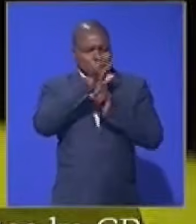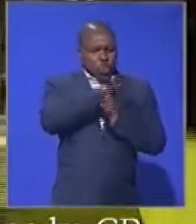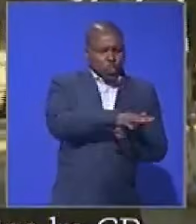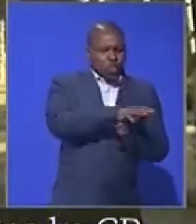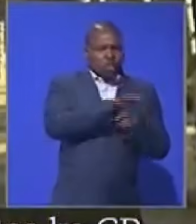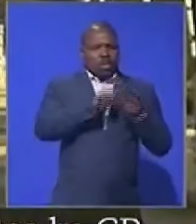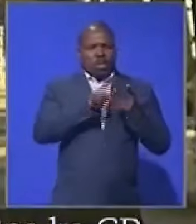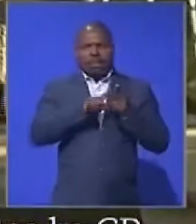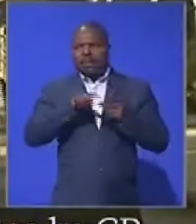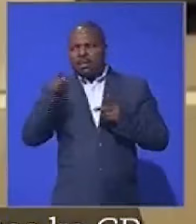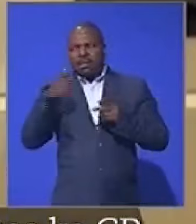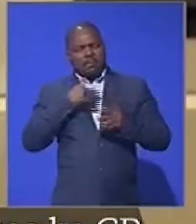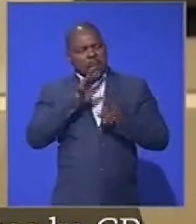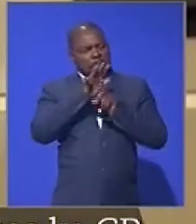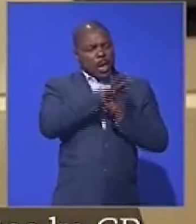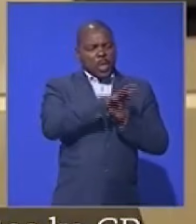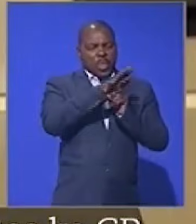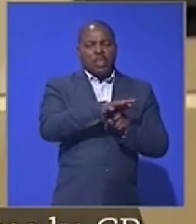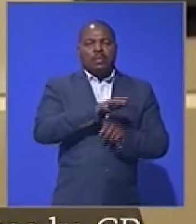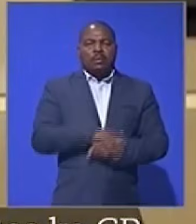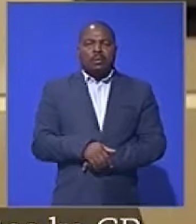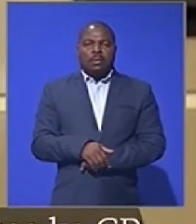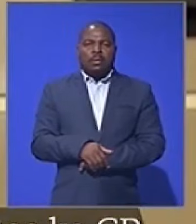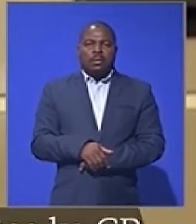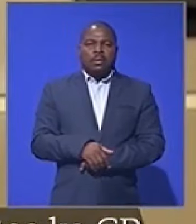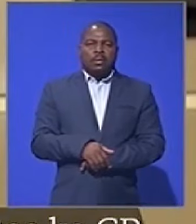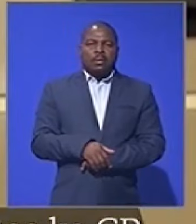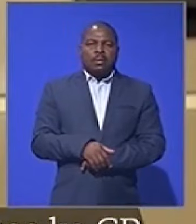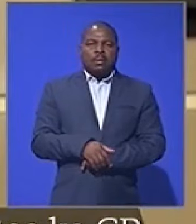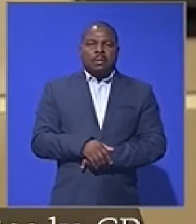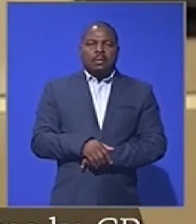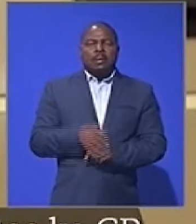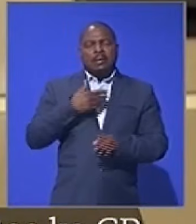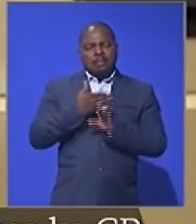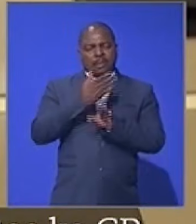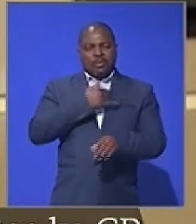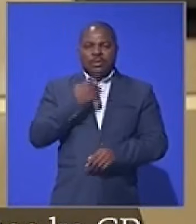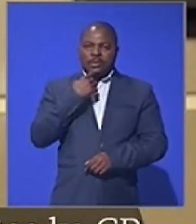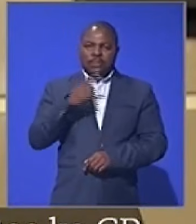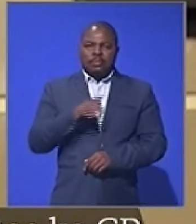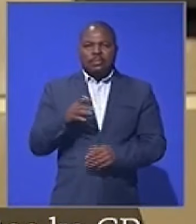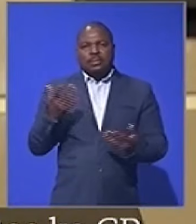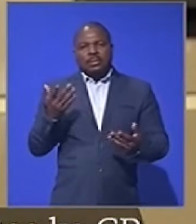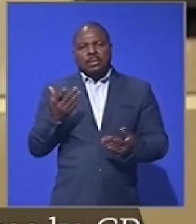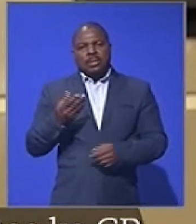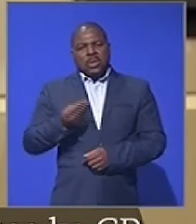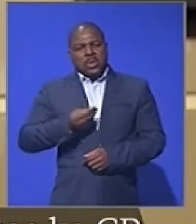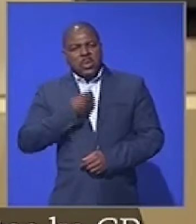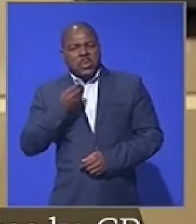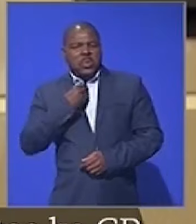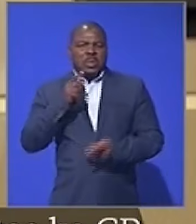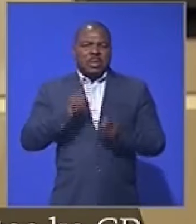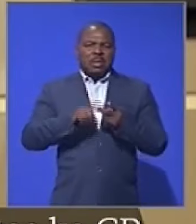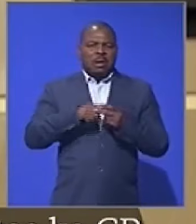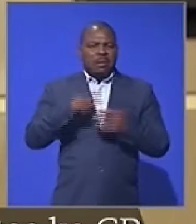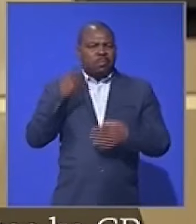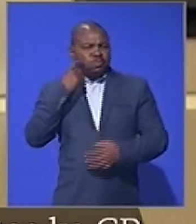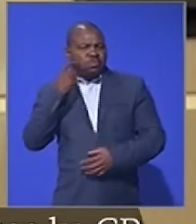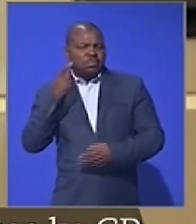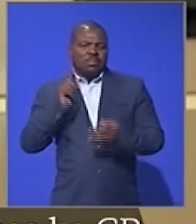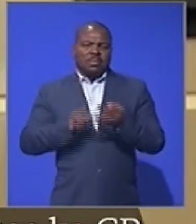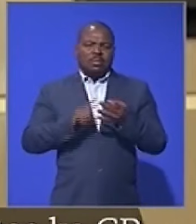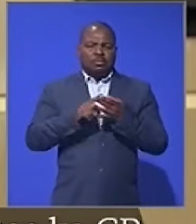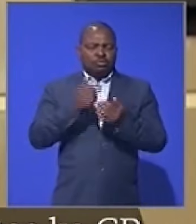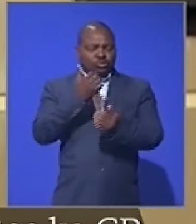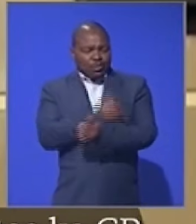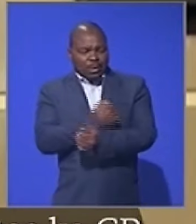mogofe. I've raised it before to say, teenage pregnancy, youth delinquency, drugs, these are societal issues.